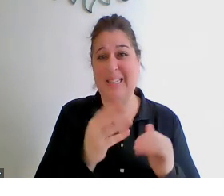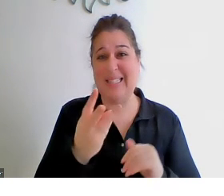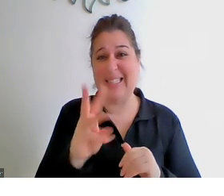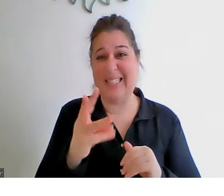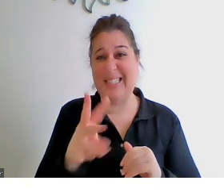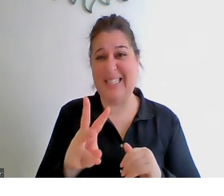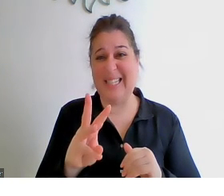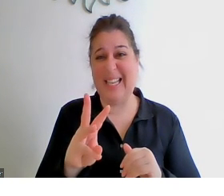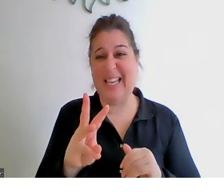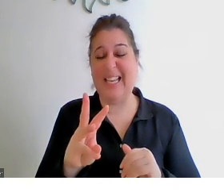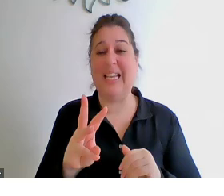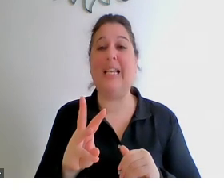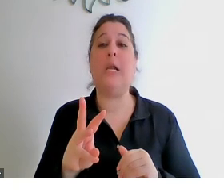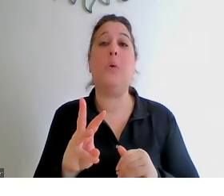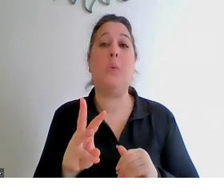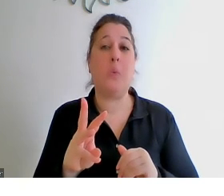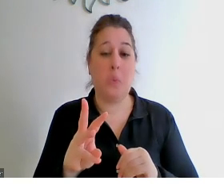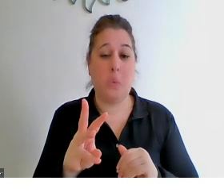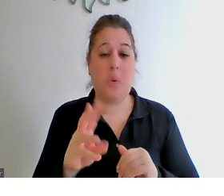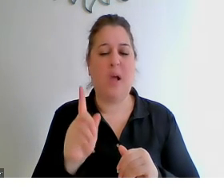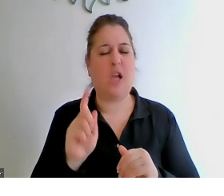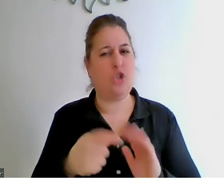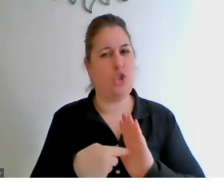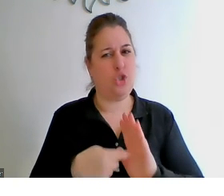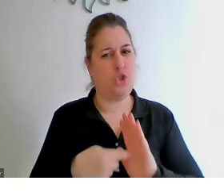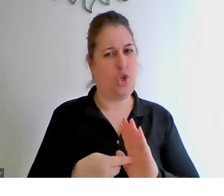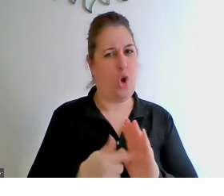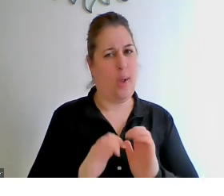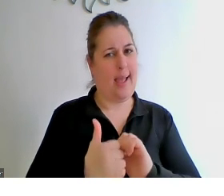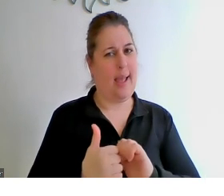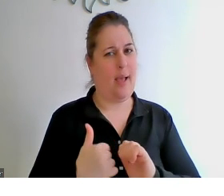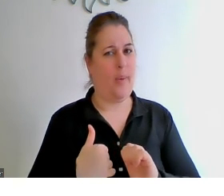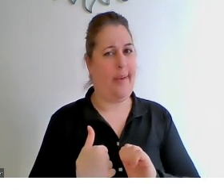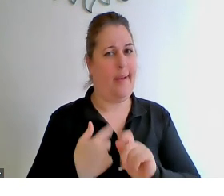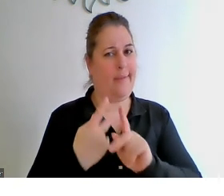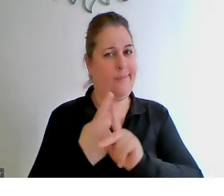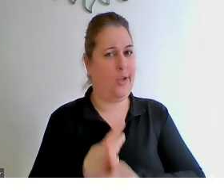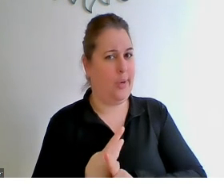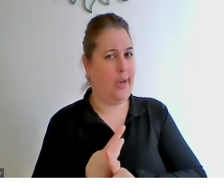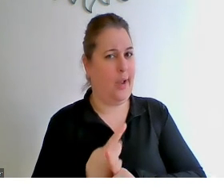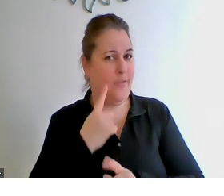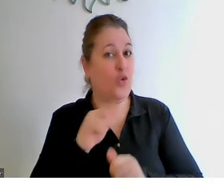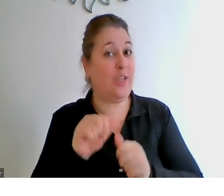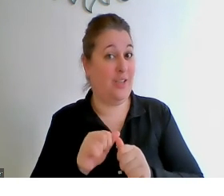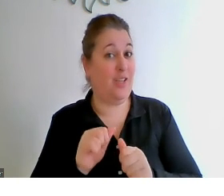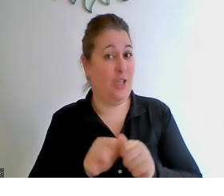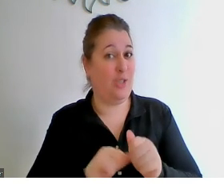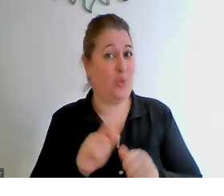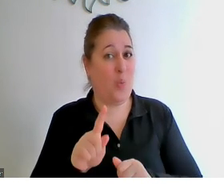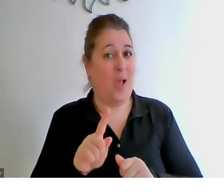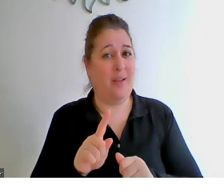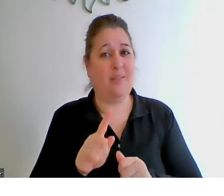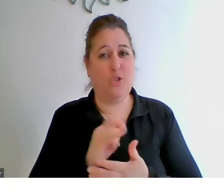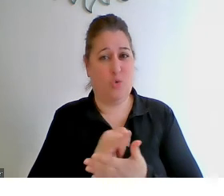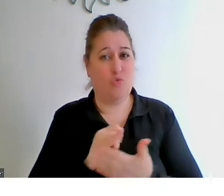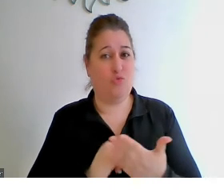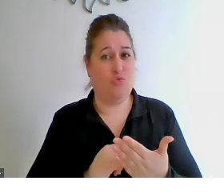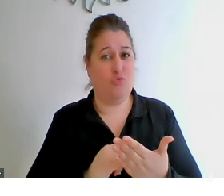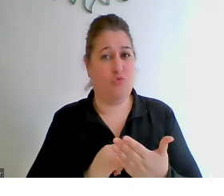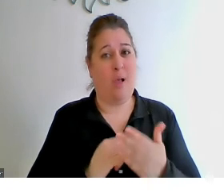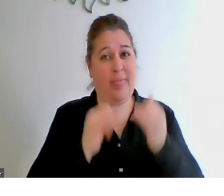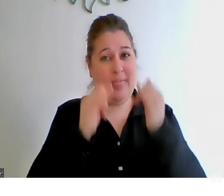times 8 is 16. And do my tic-tac-toe. I want to show some type of work for each